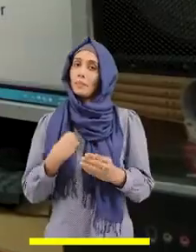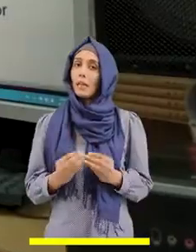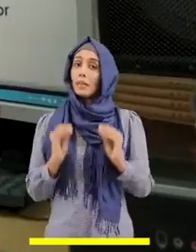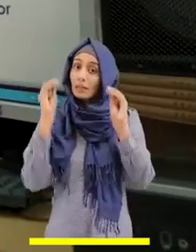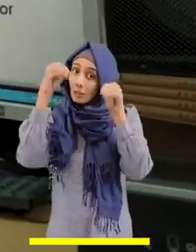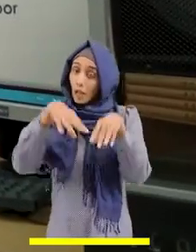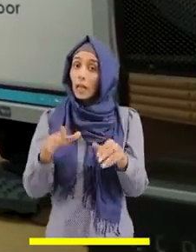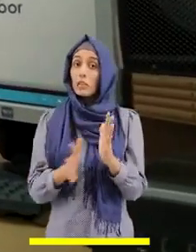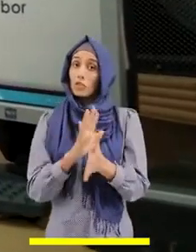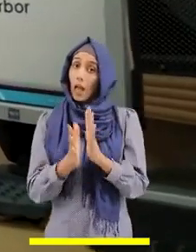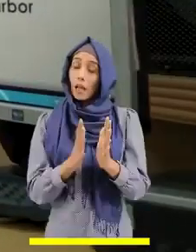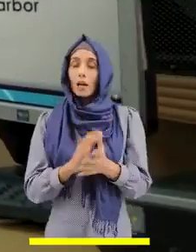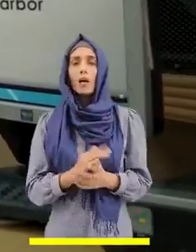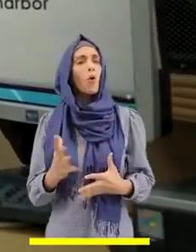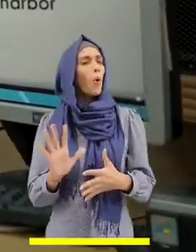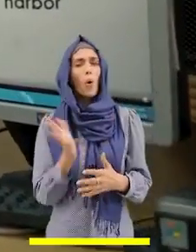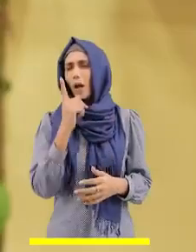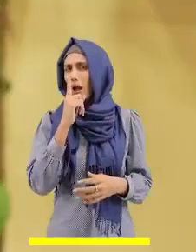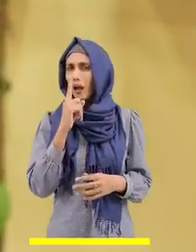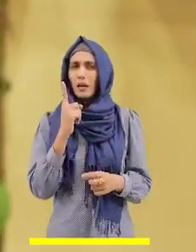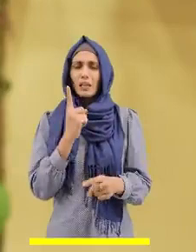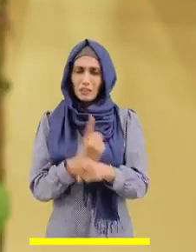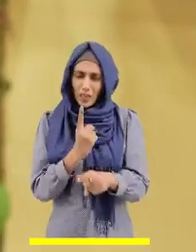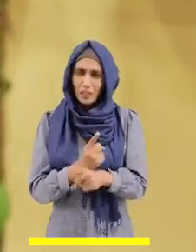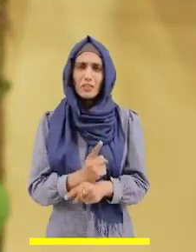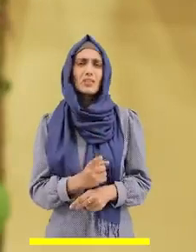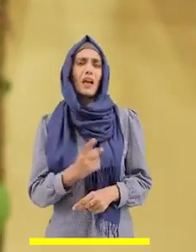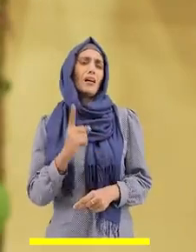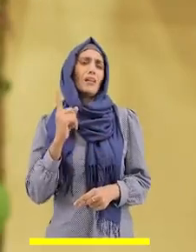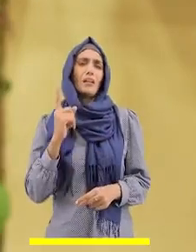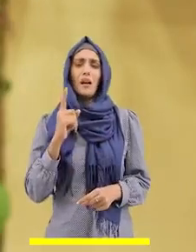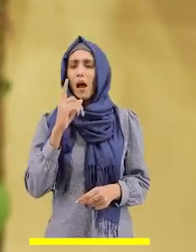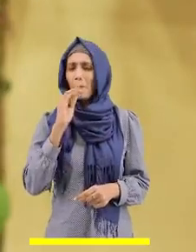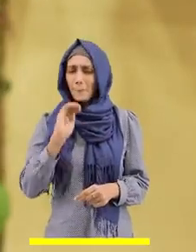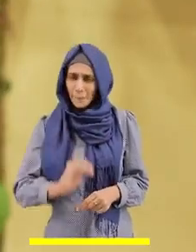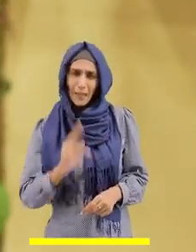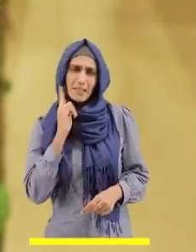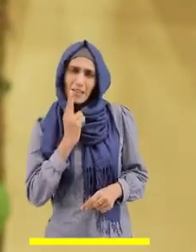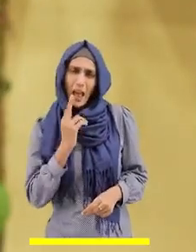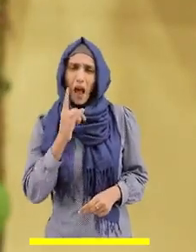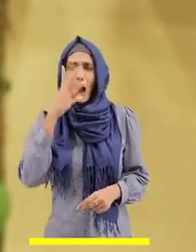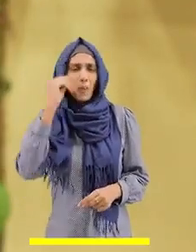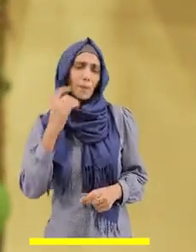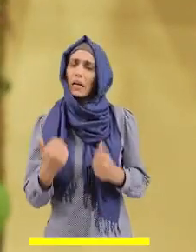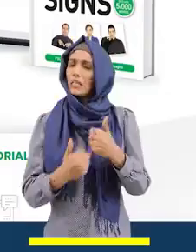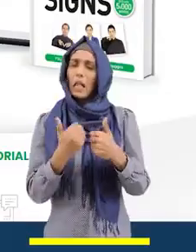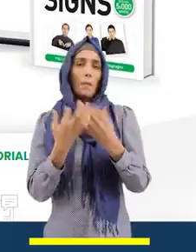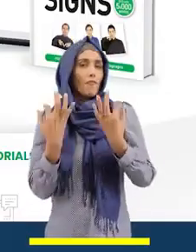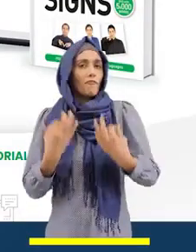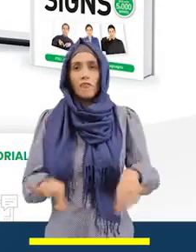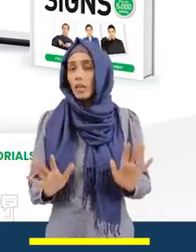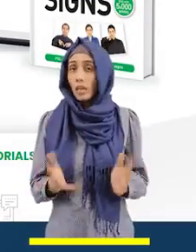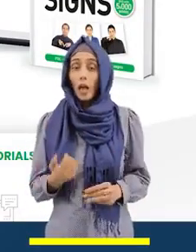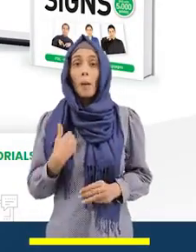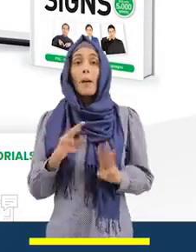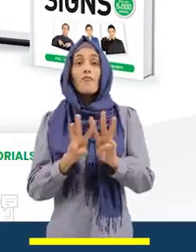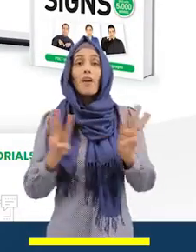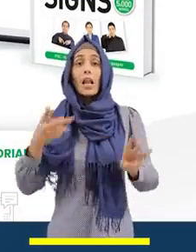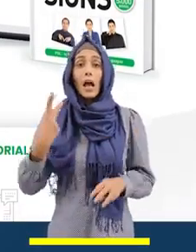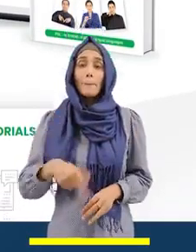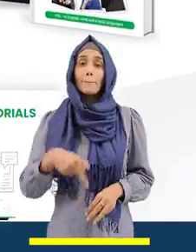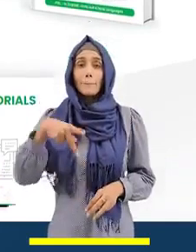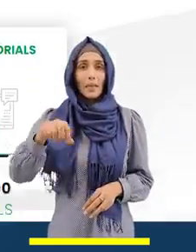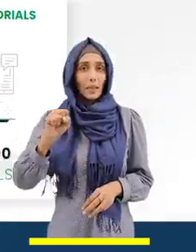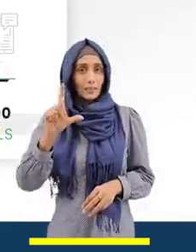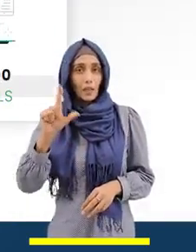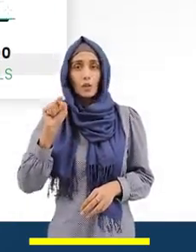portal that any teacher, any parent, any deaf person can access free of cost. And you can go to our